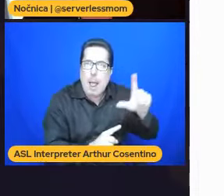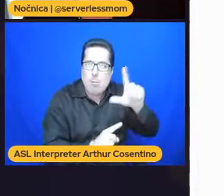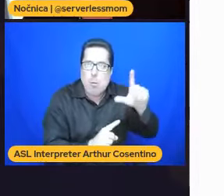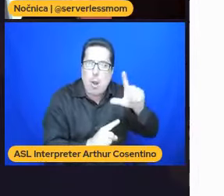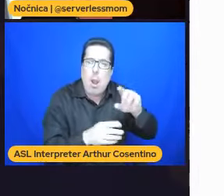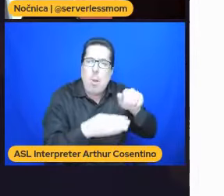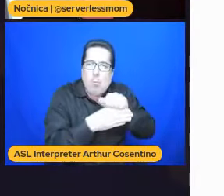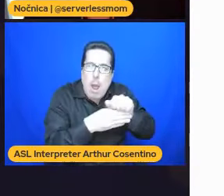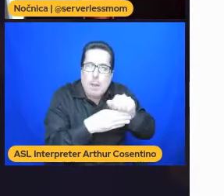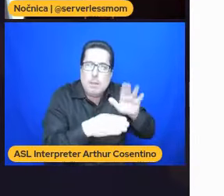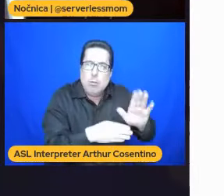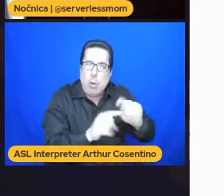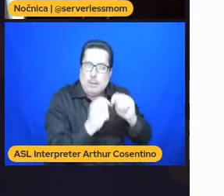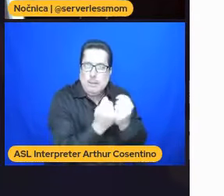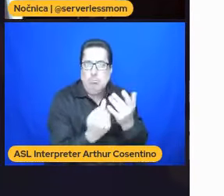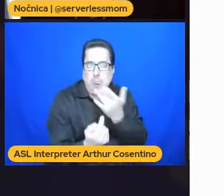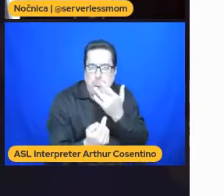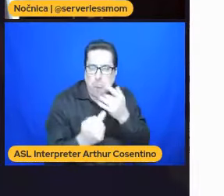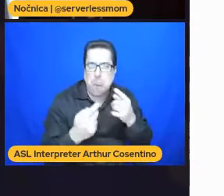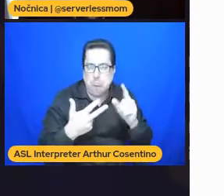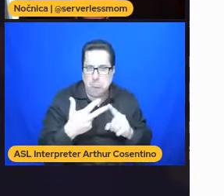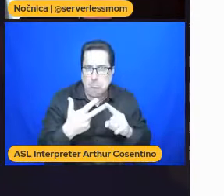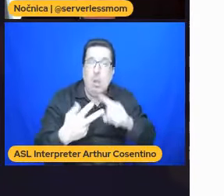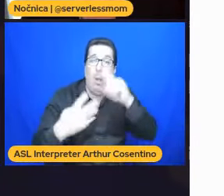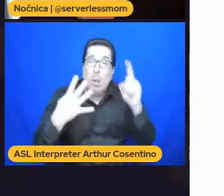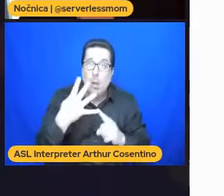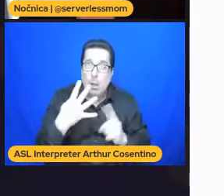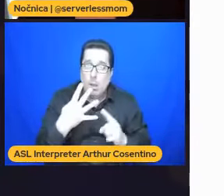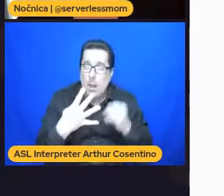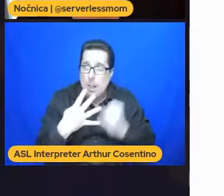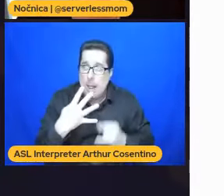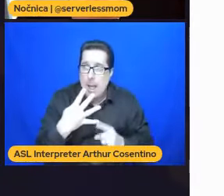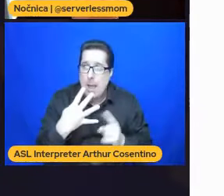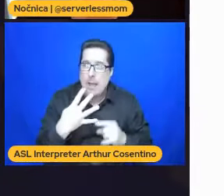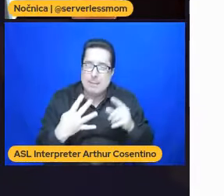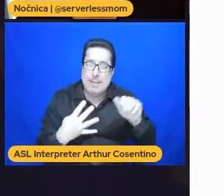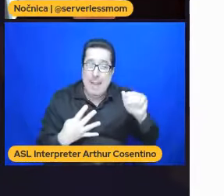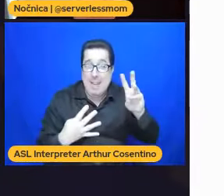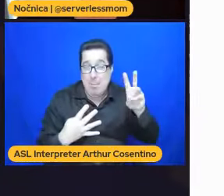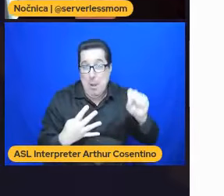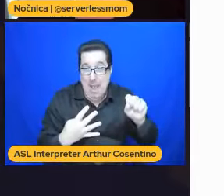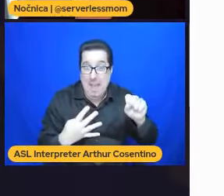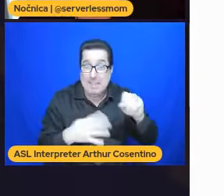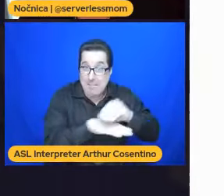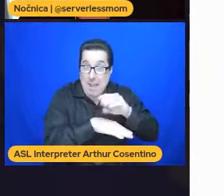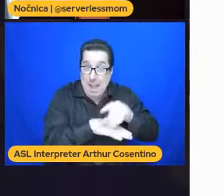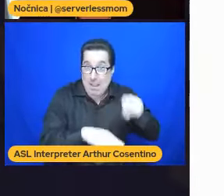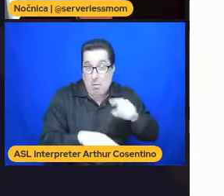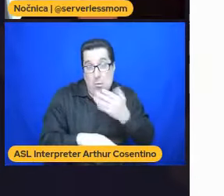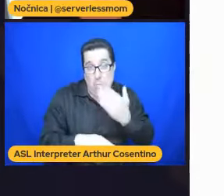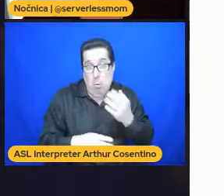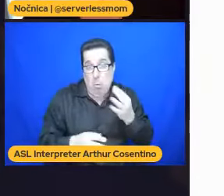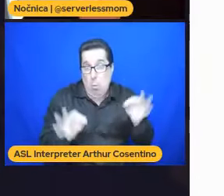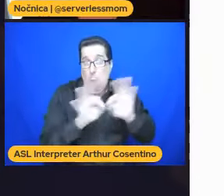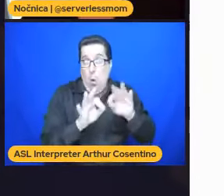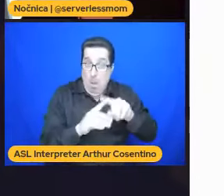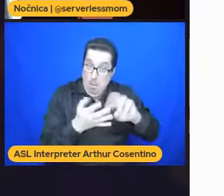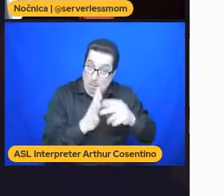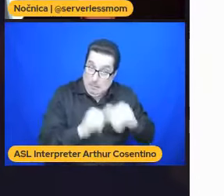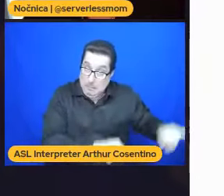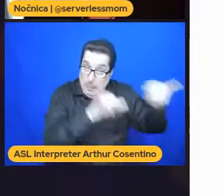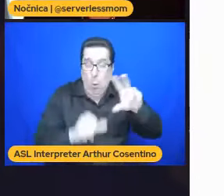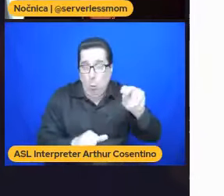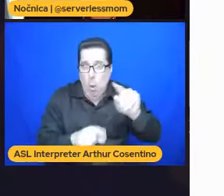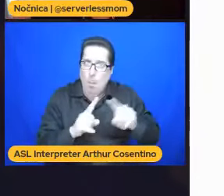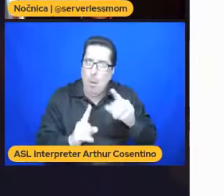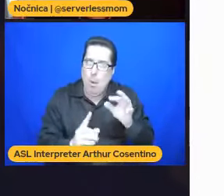team. And then the last one, and this is a very standard piece of AWS advice, but it doesn't mean it's not great, is to use some form of structured logging.